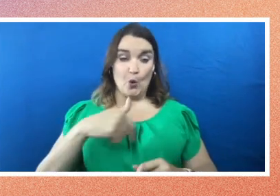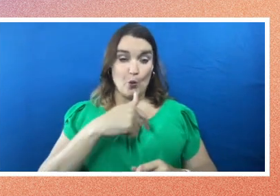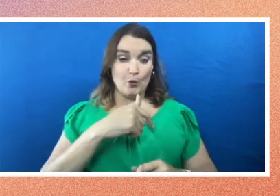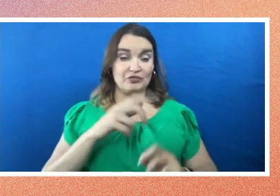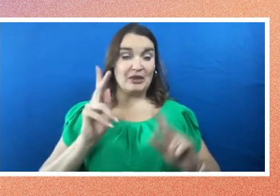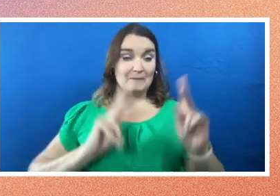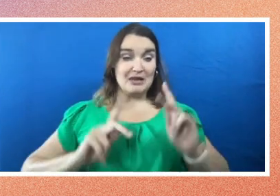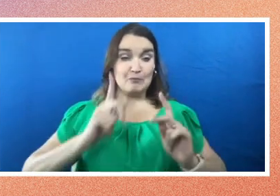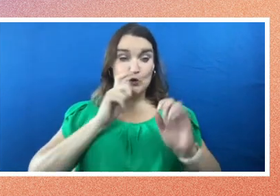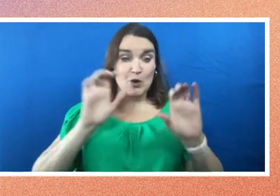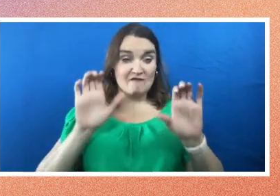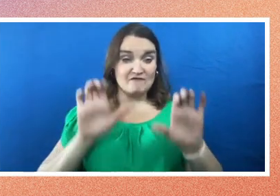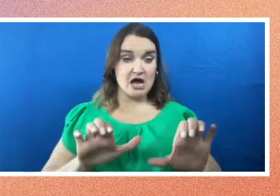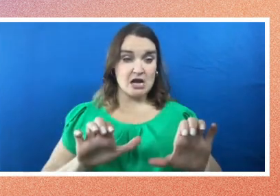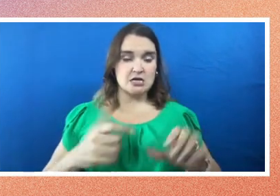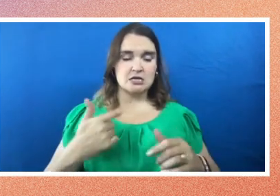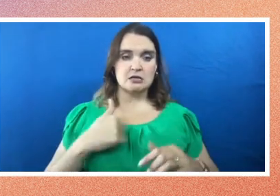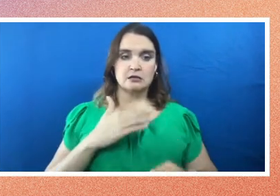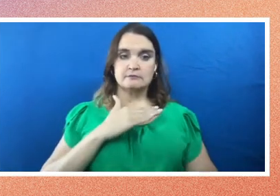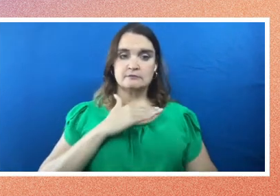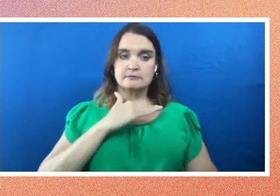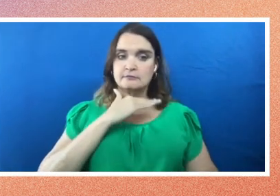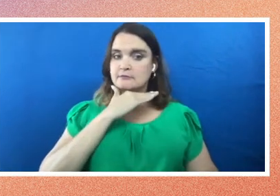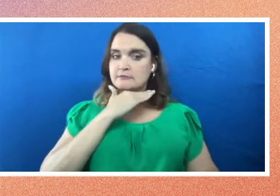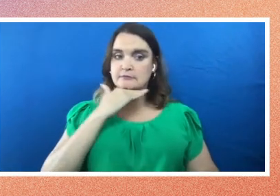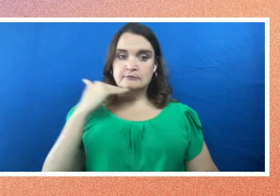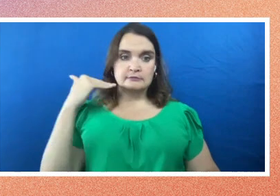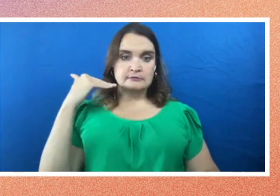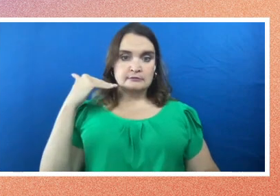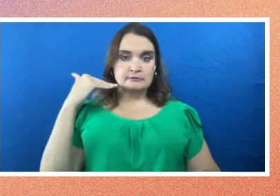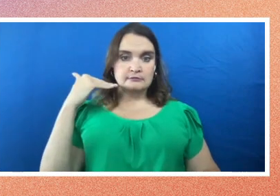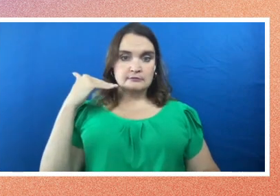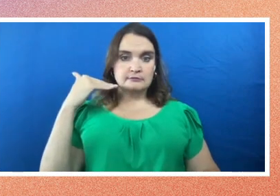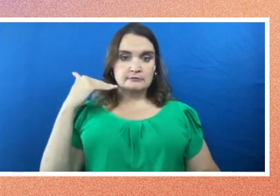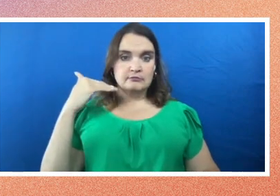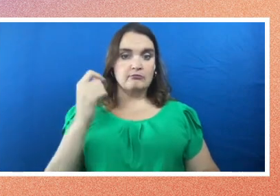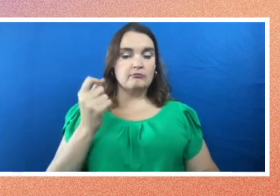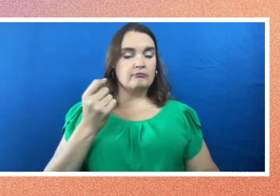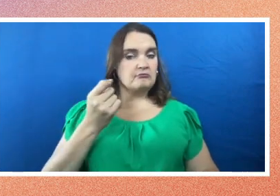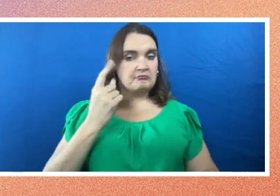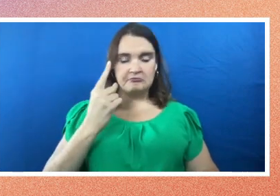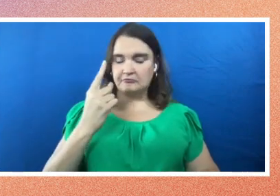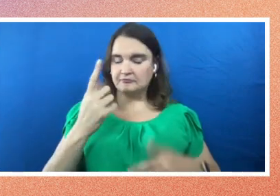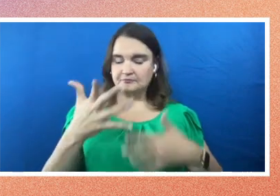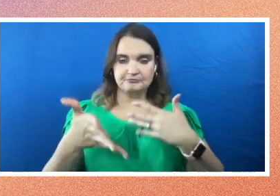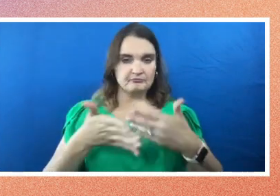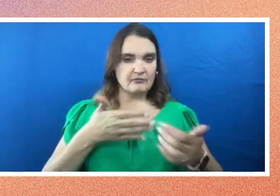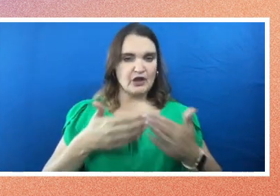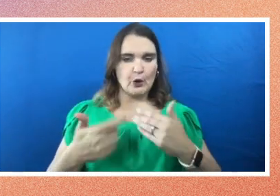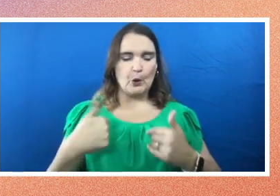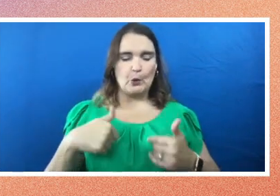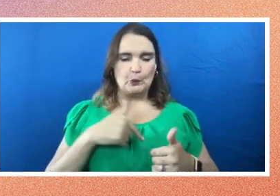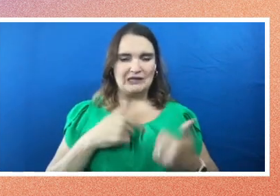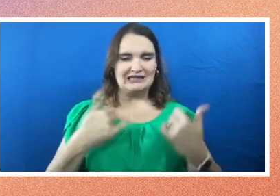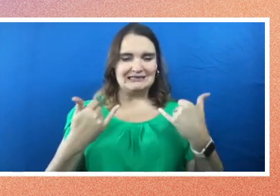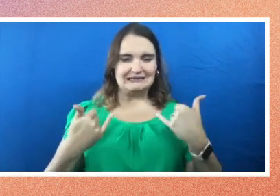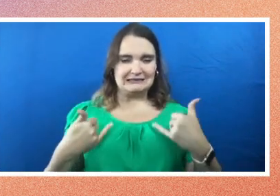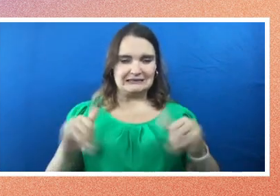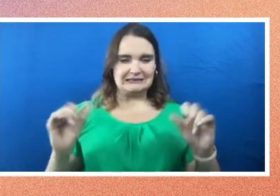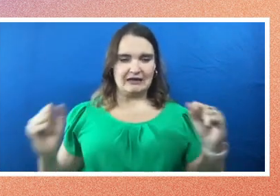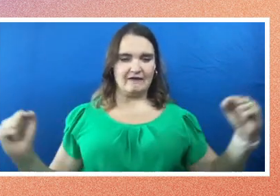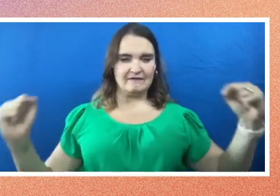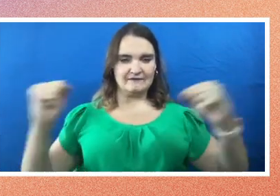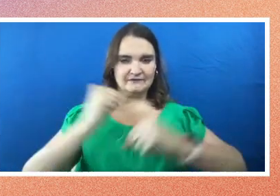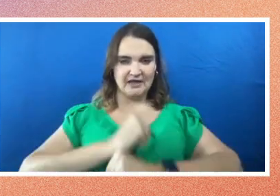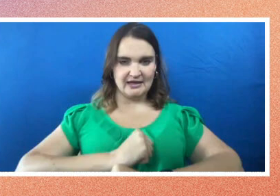despite that, and despite them, we are fighting. We are on the verge